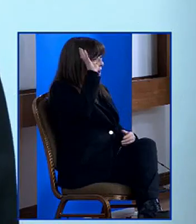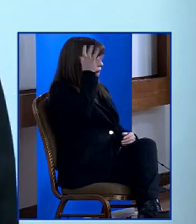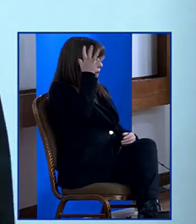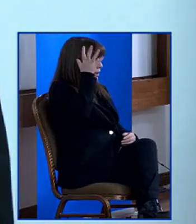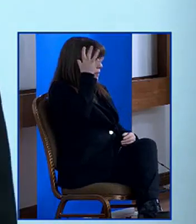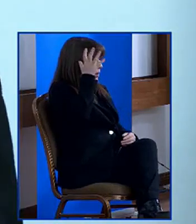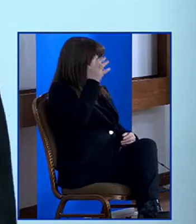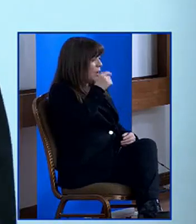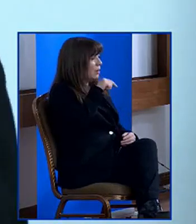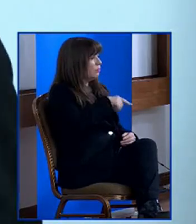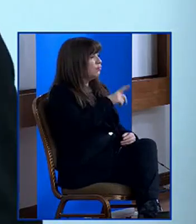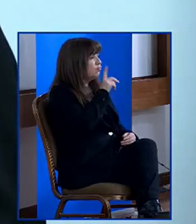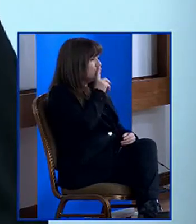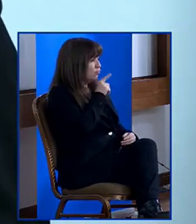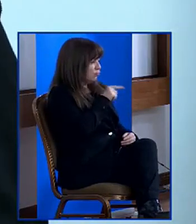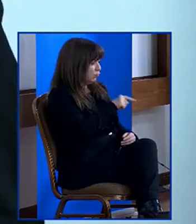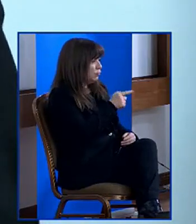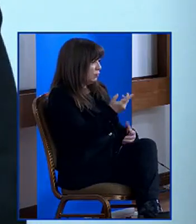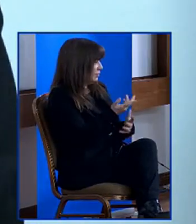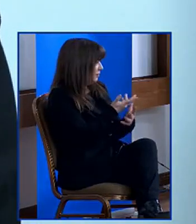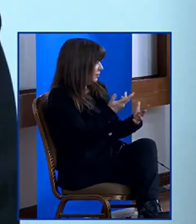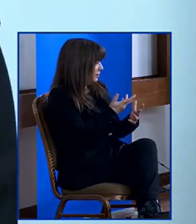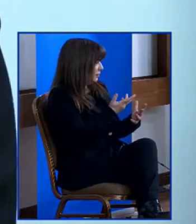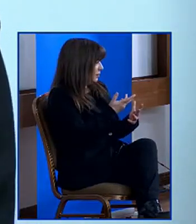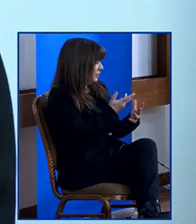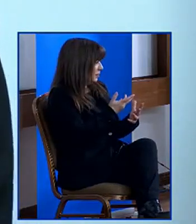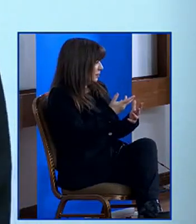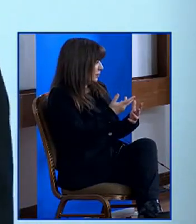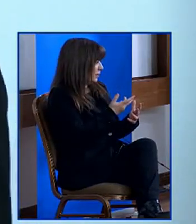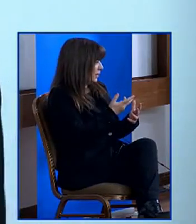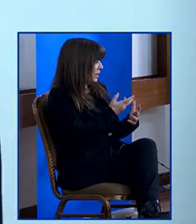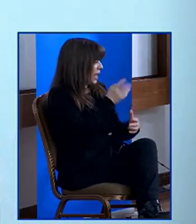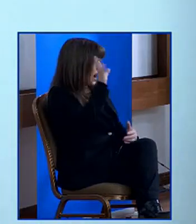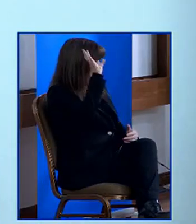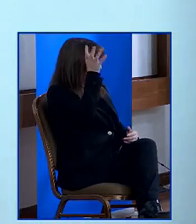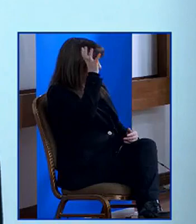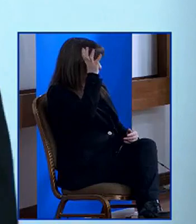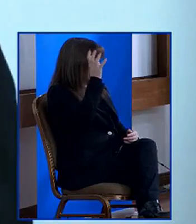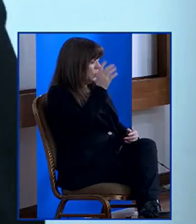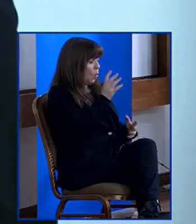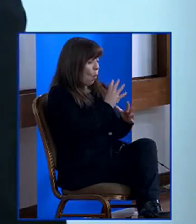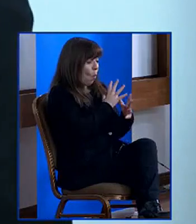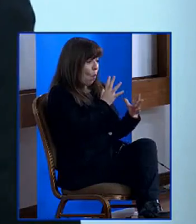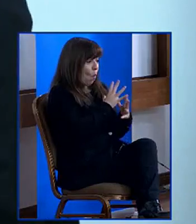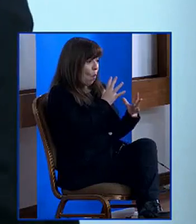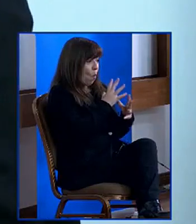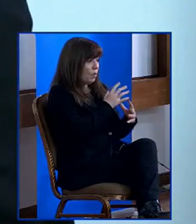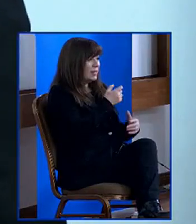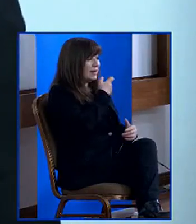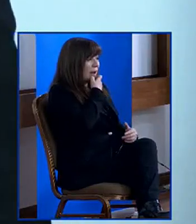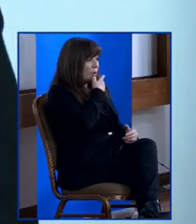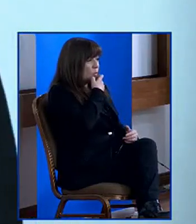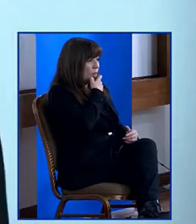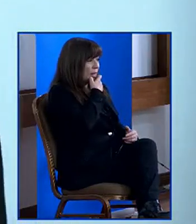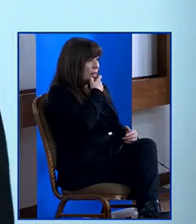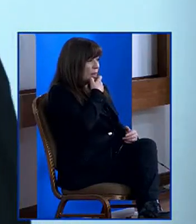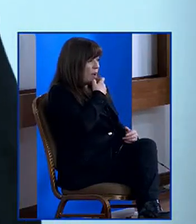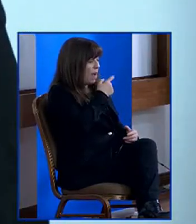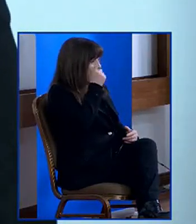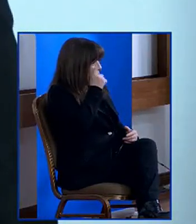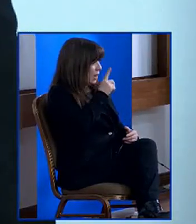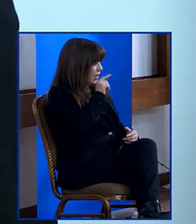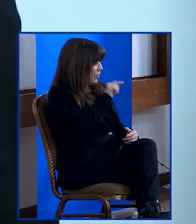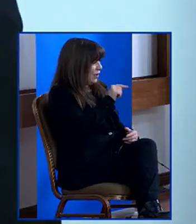the world as a whole has been heating up, and July was the hottest month on record for the whole world, and